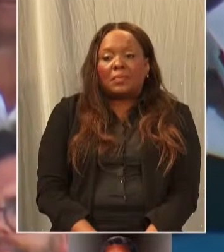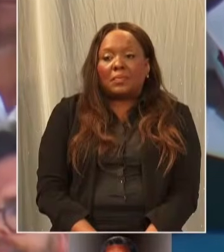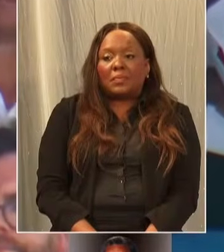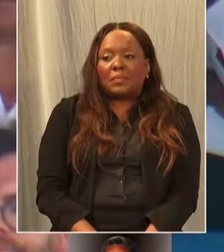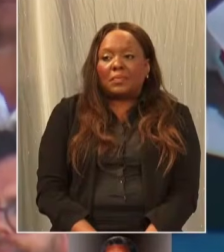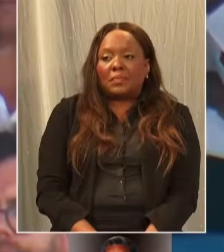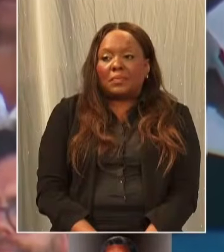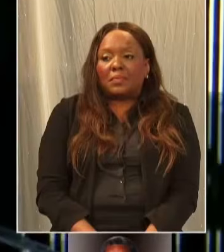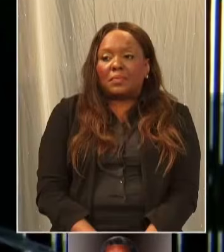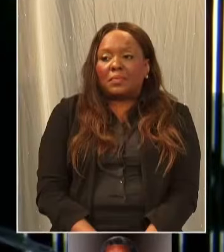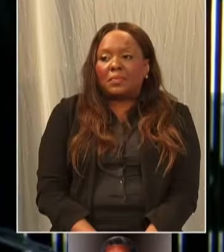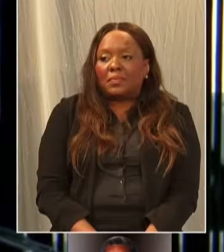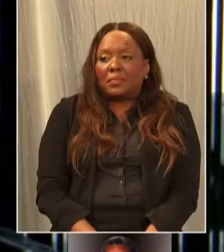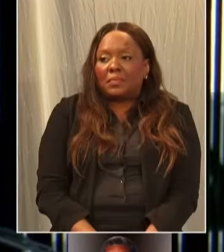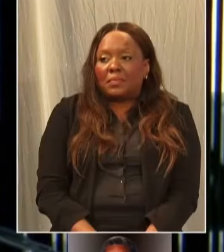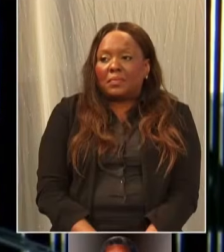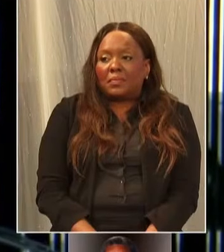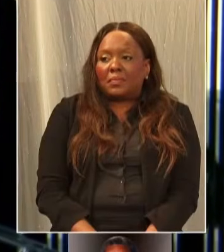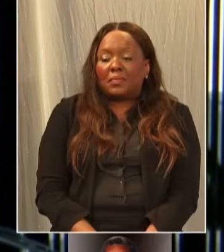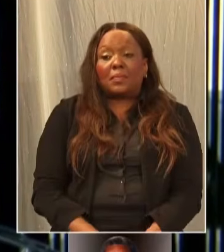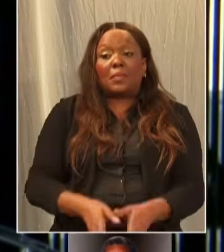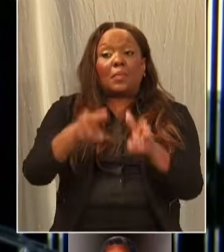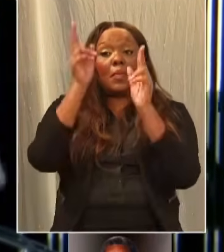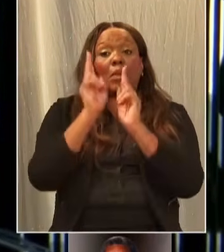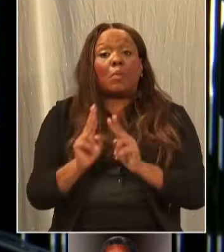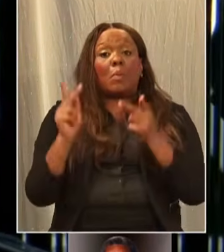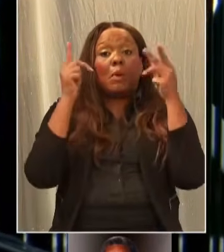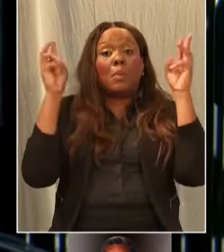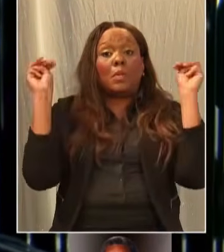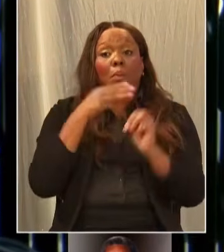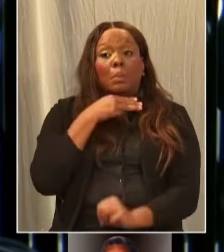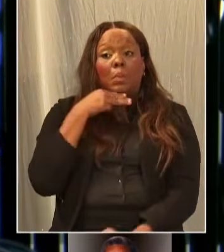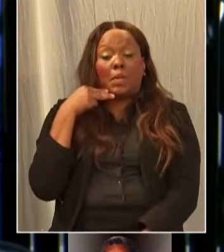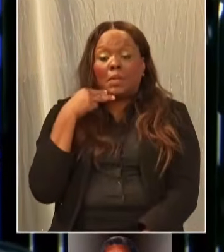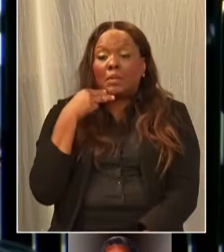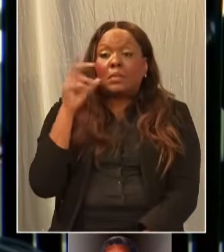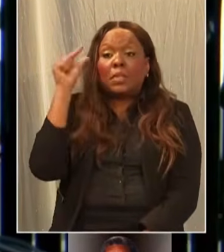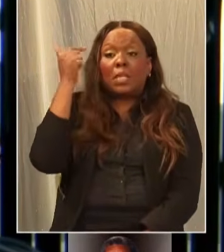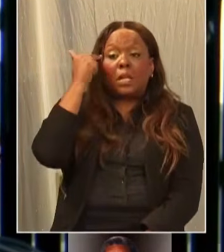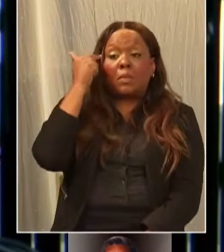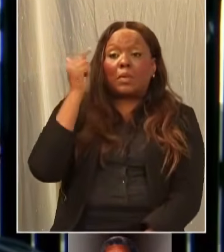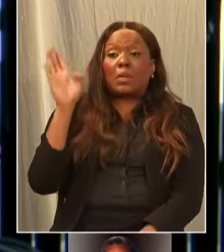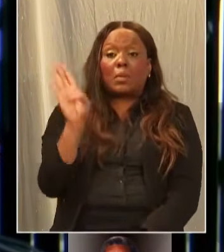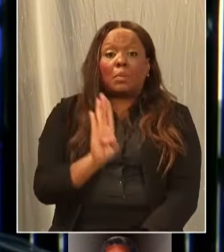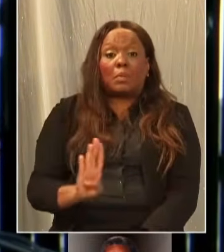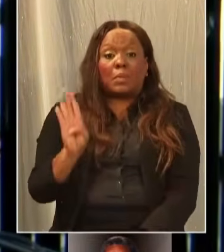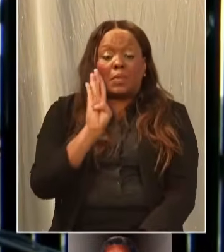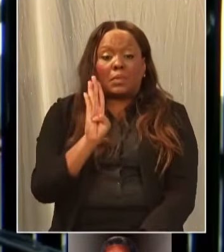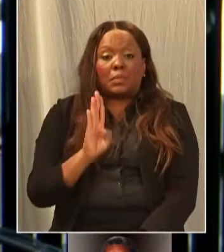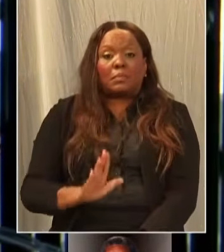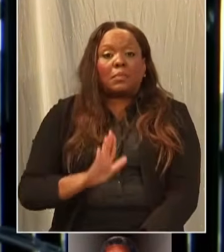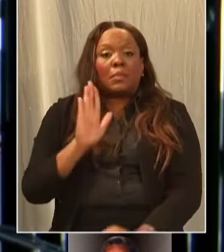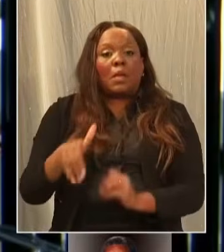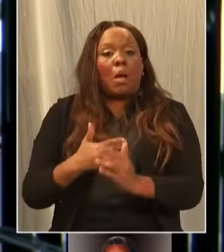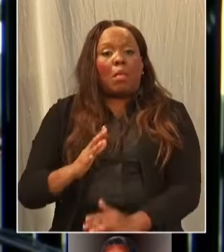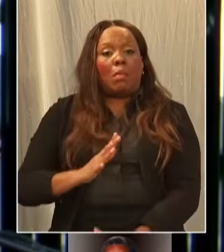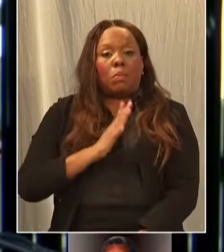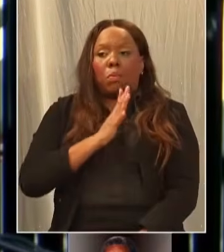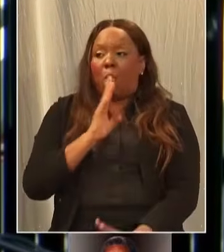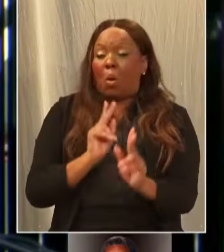Prime Minister Motley, members of the government of Barbados, members of the diplomatic